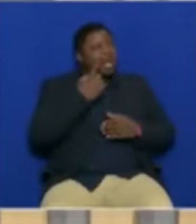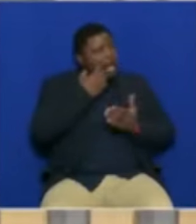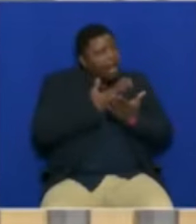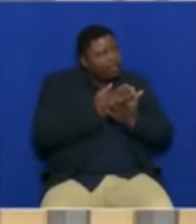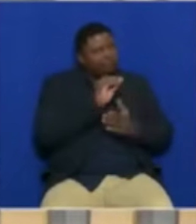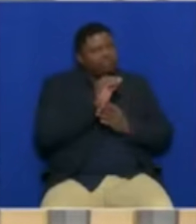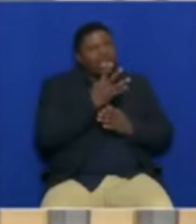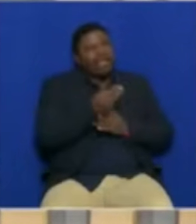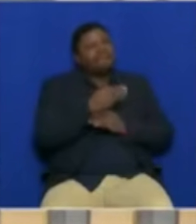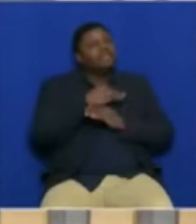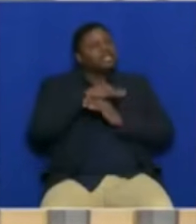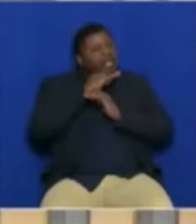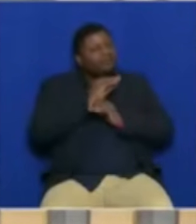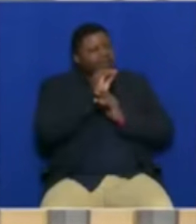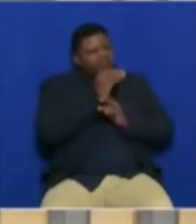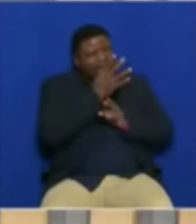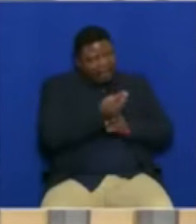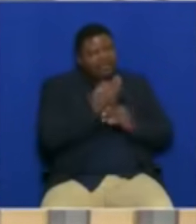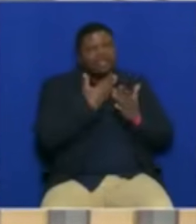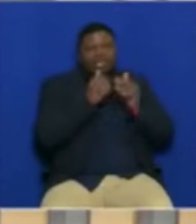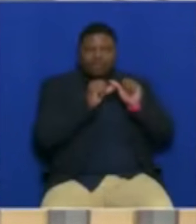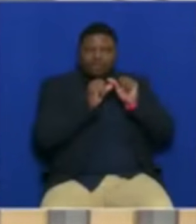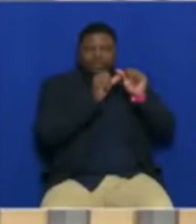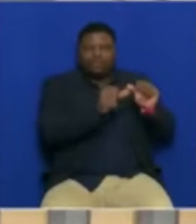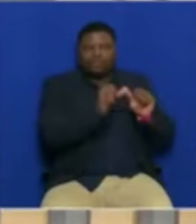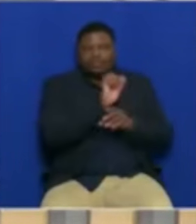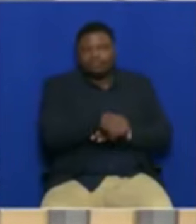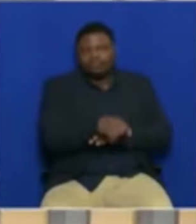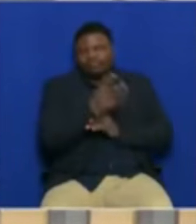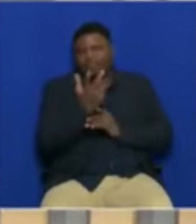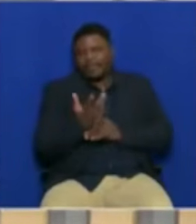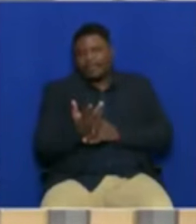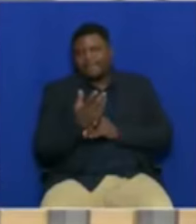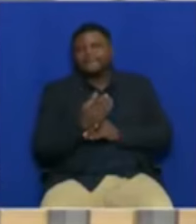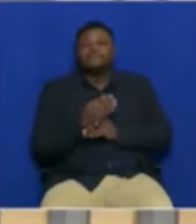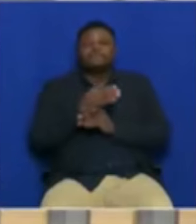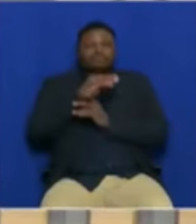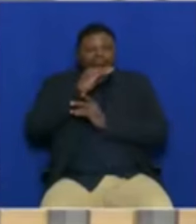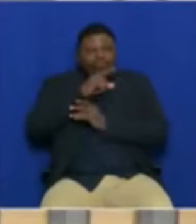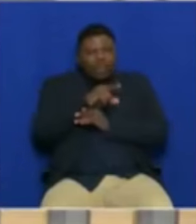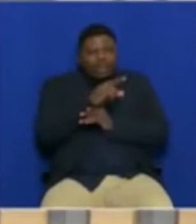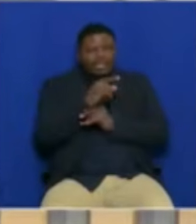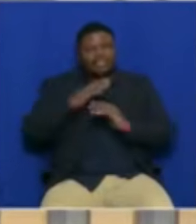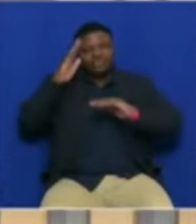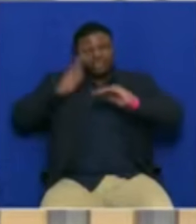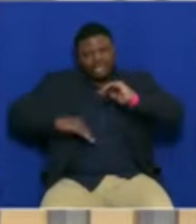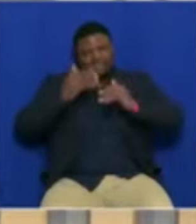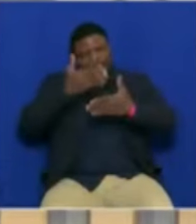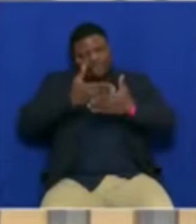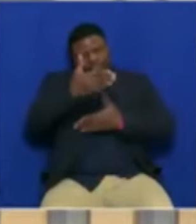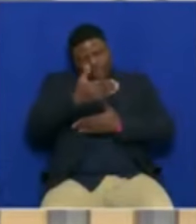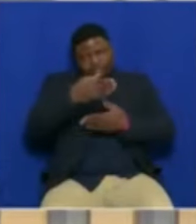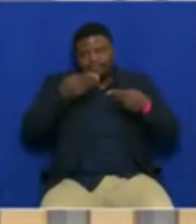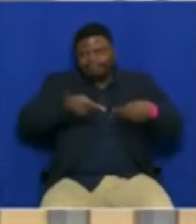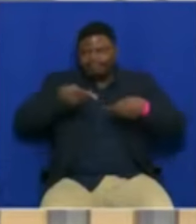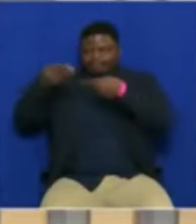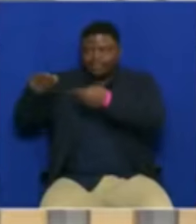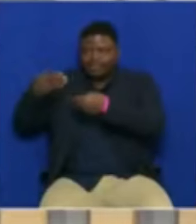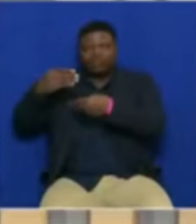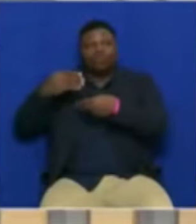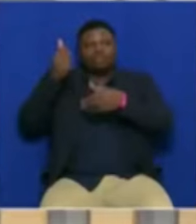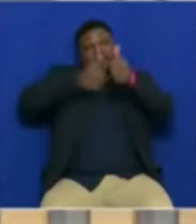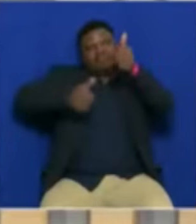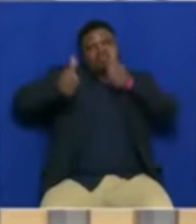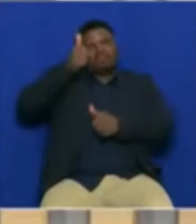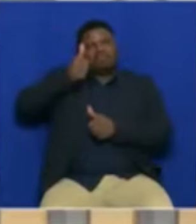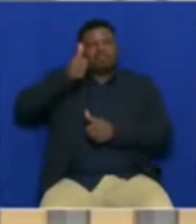with the charge sheet and present it before management and the head of the office. So the head of the office